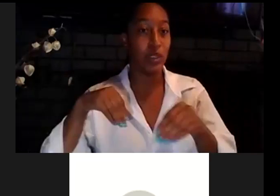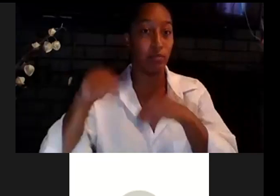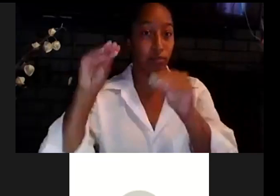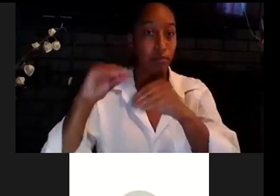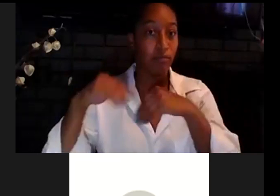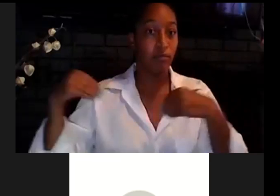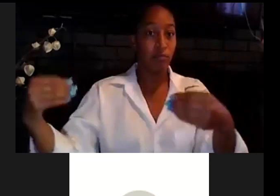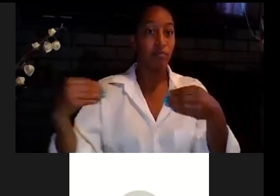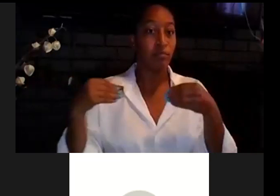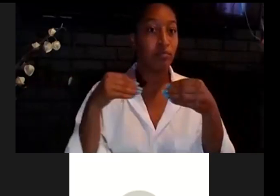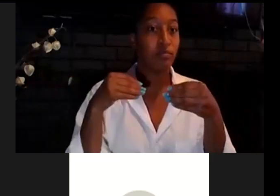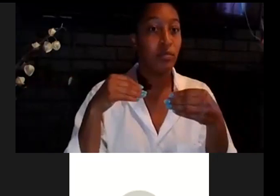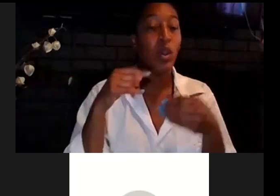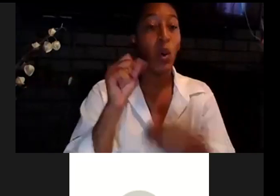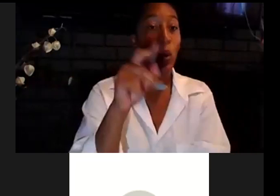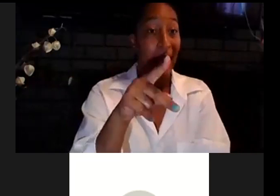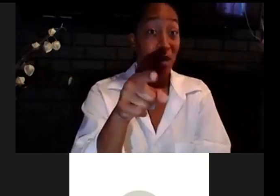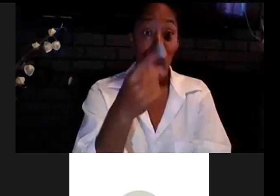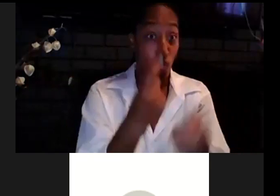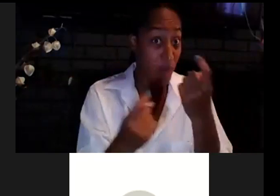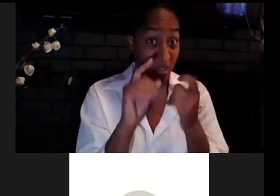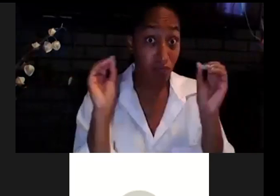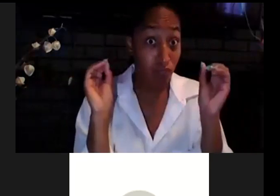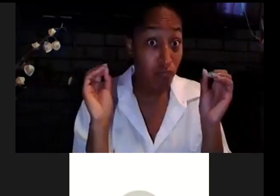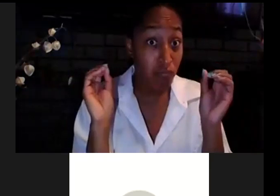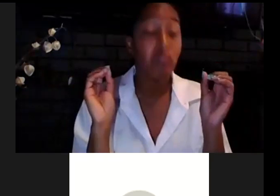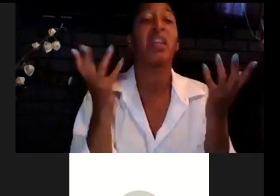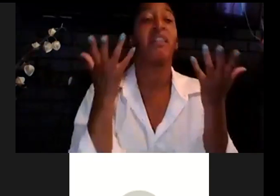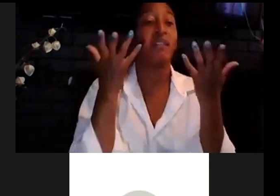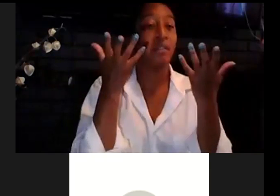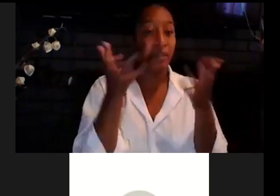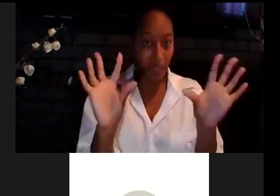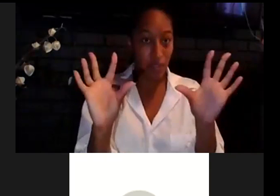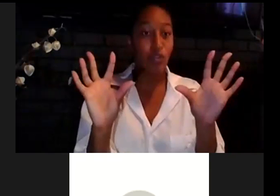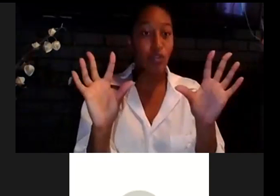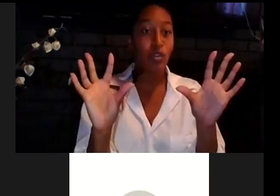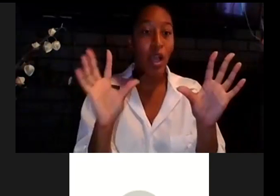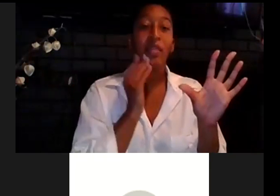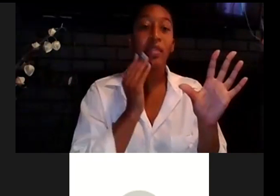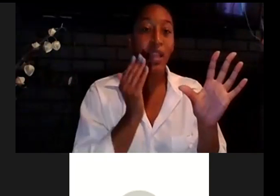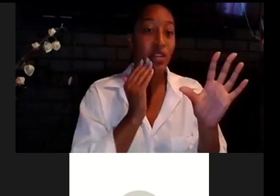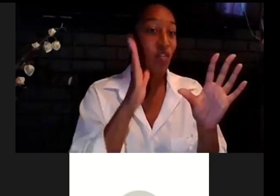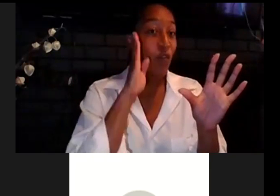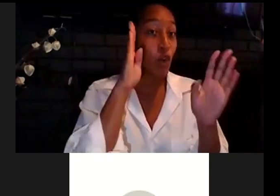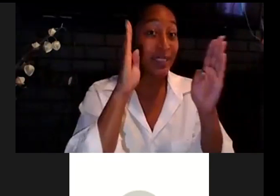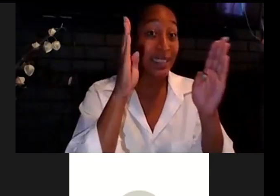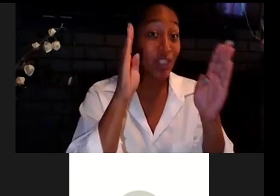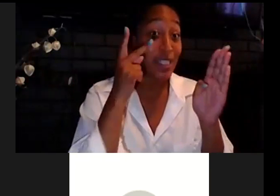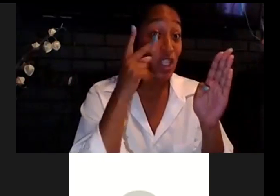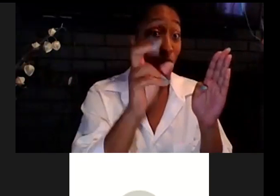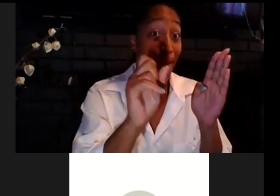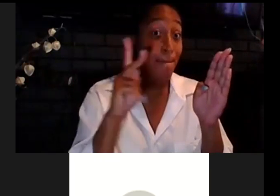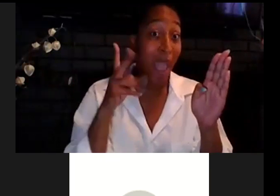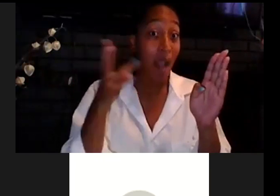So if there aren't any questions, we're done. I thank you for your attention this afternoon. I'll see you back here on Wednesday.